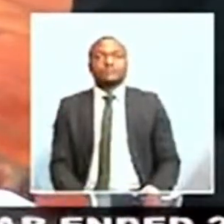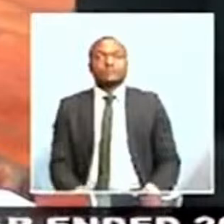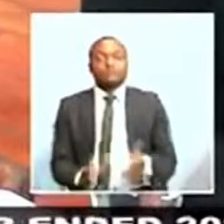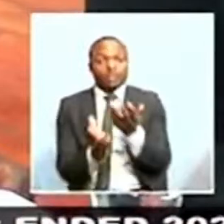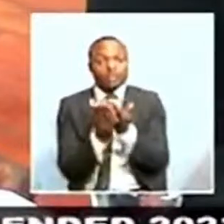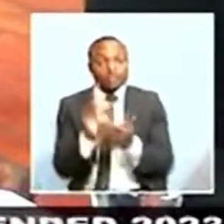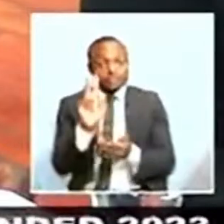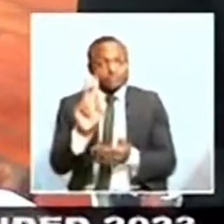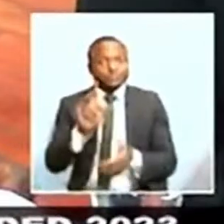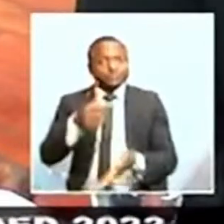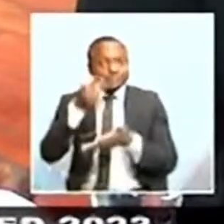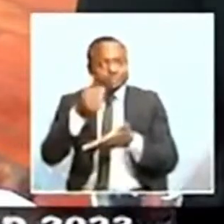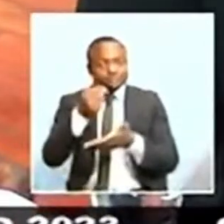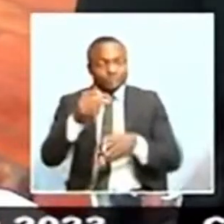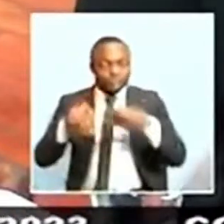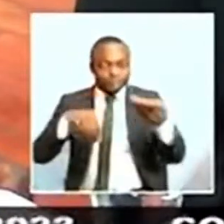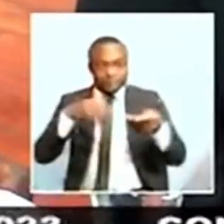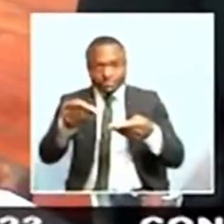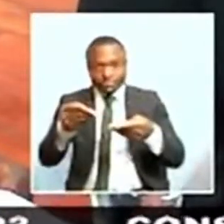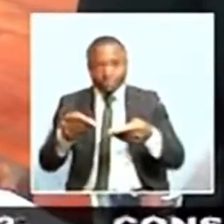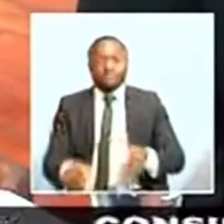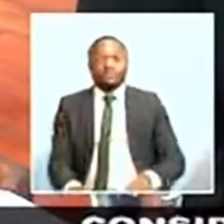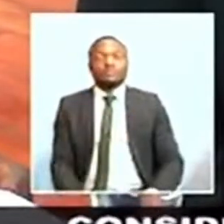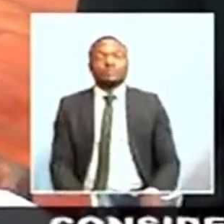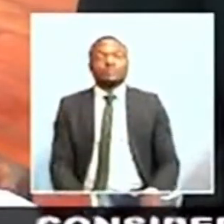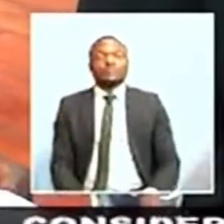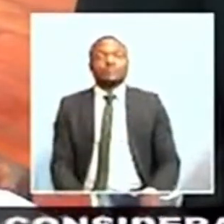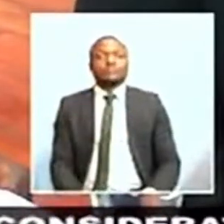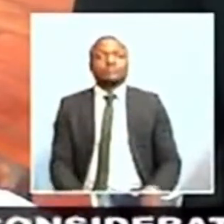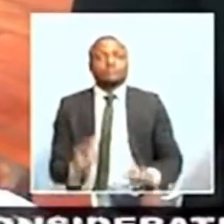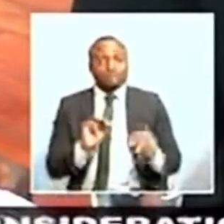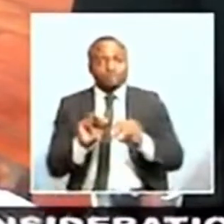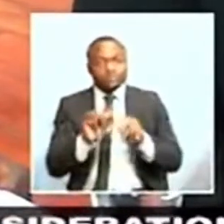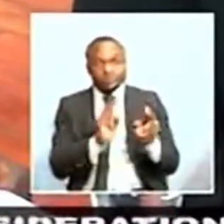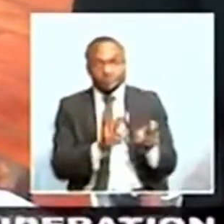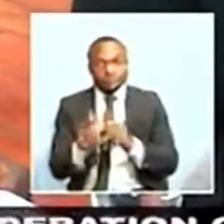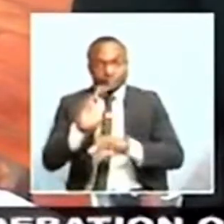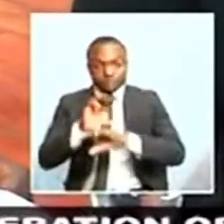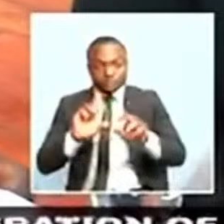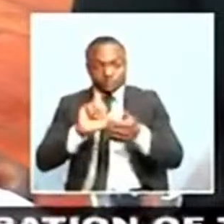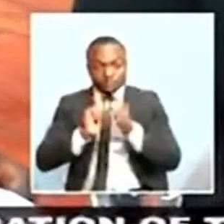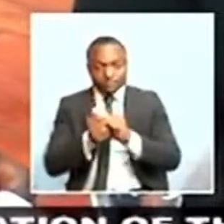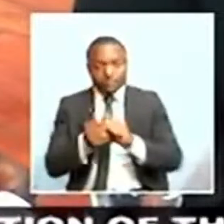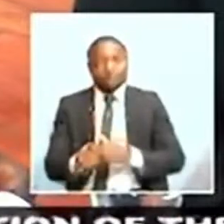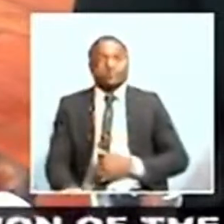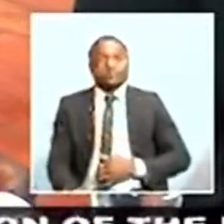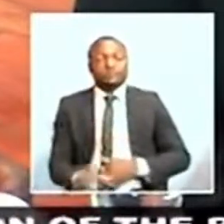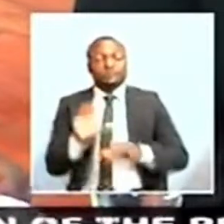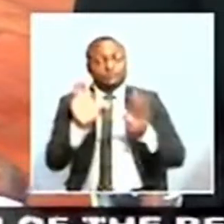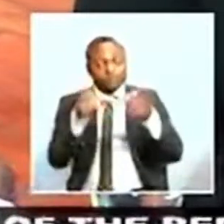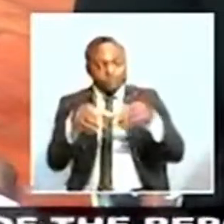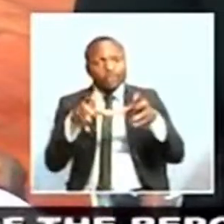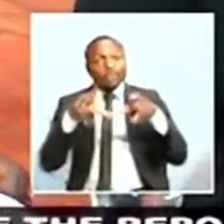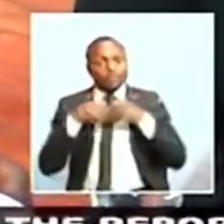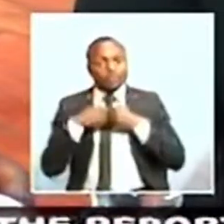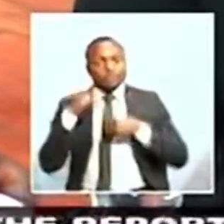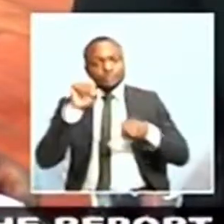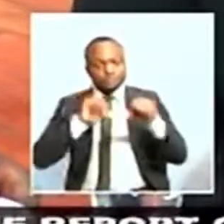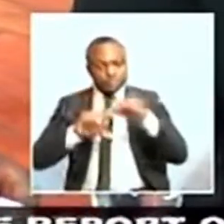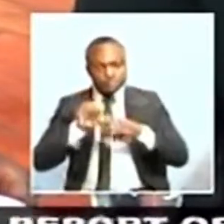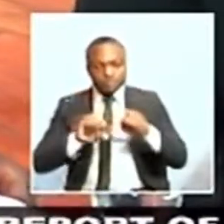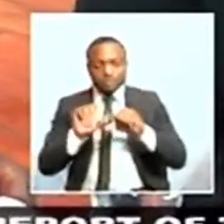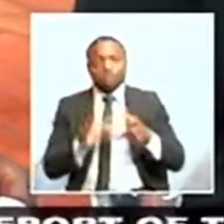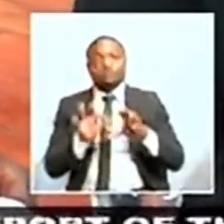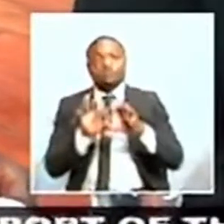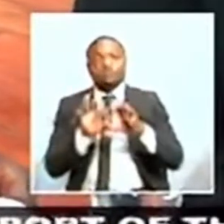Appendix 2, Chair, budget funding and expenditure. Management response, cause of the query. The Council acknowledges the